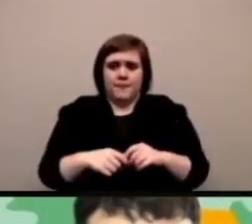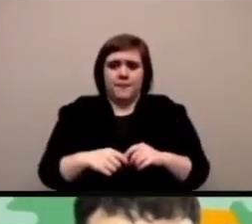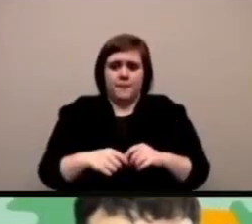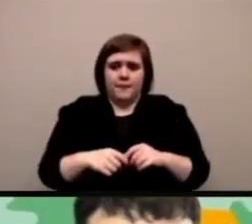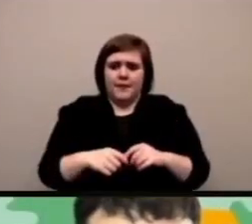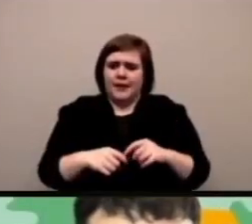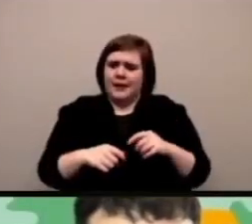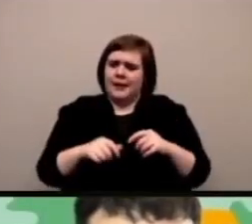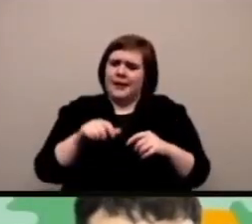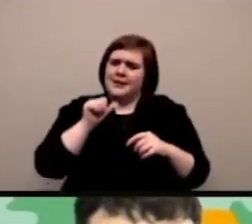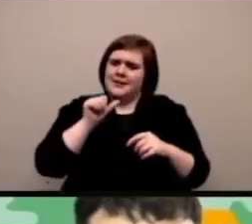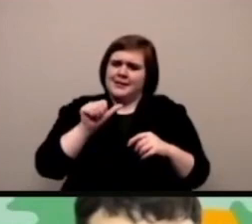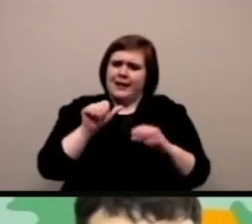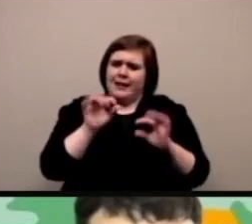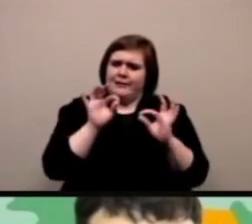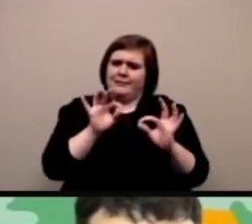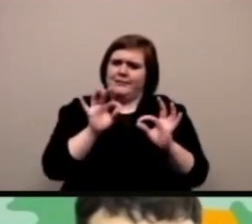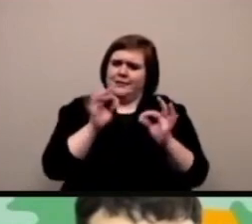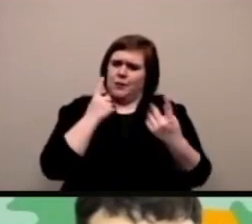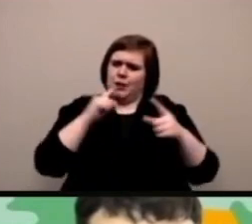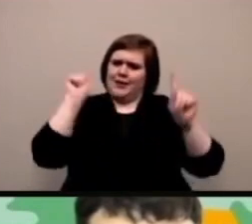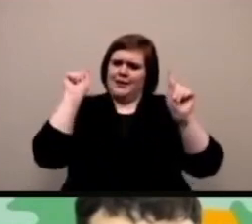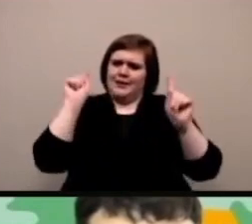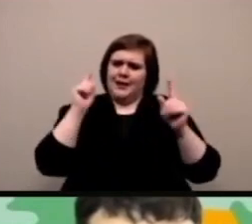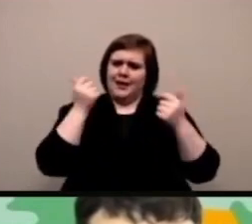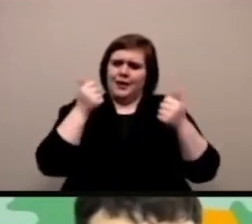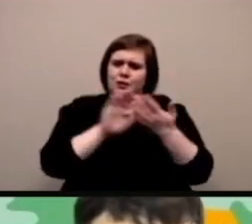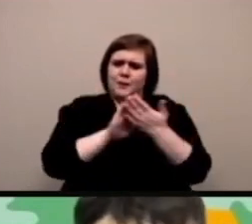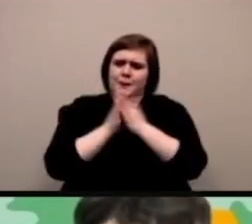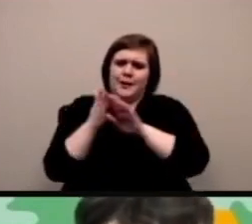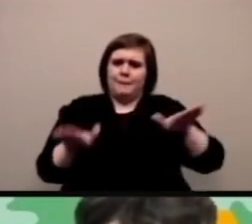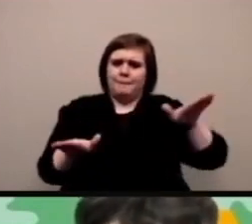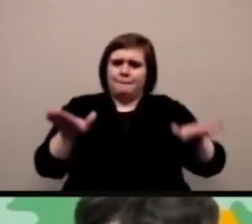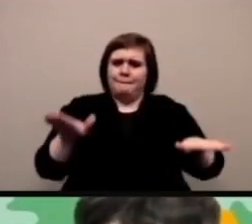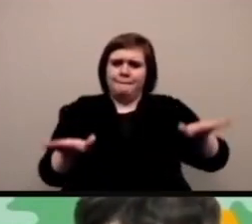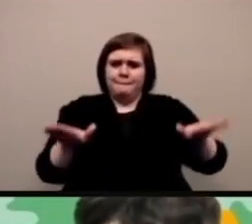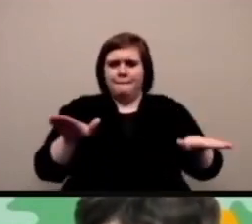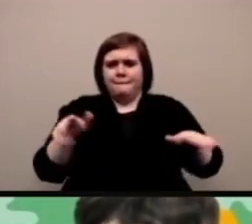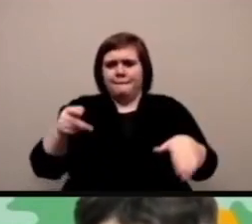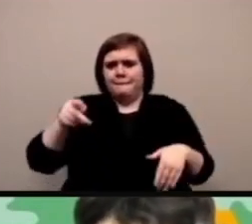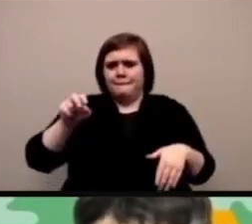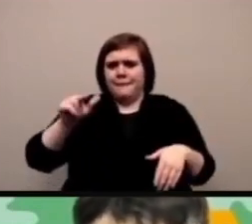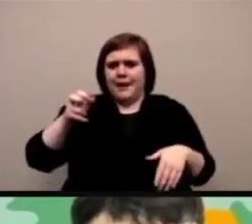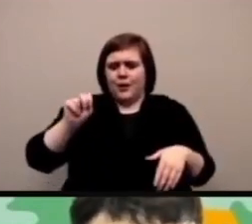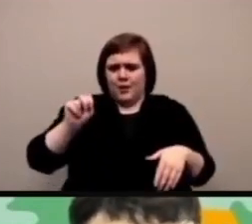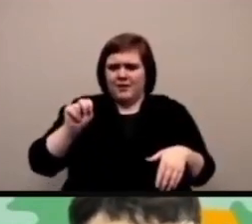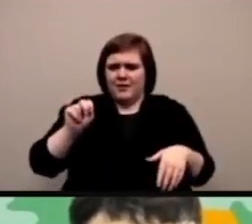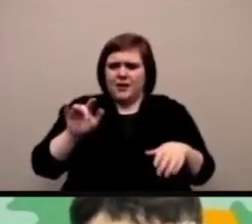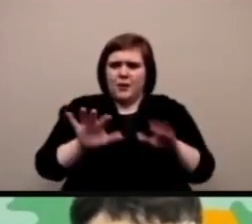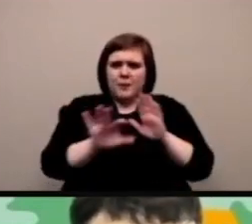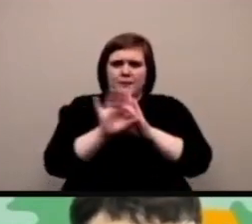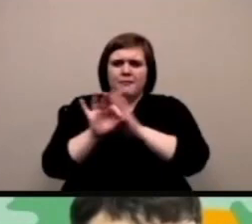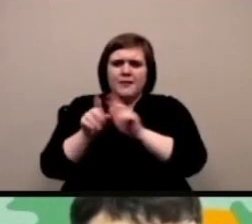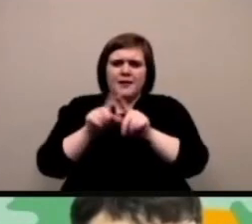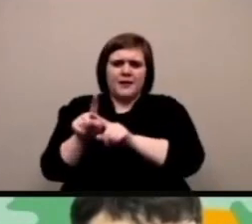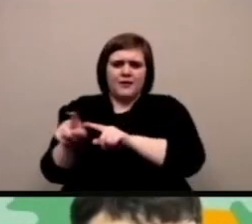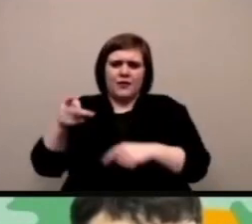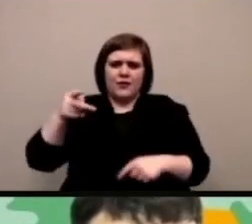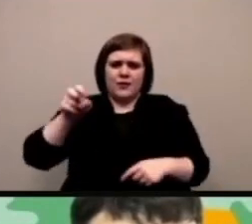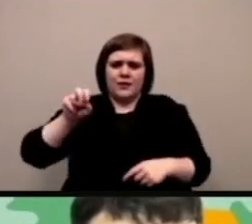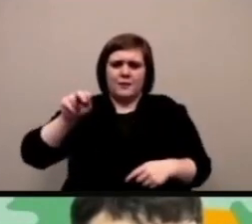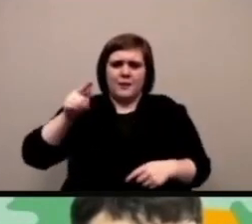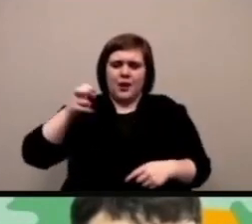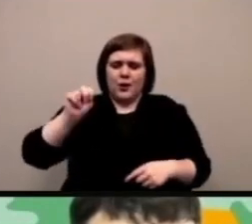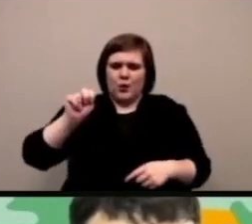It's not quite working. I was trying to become a penguin. So I just grabbed a penguin mouth from the